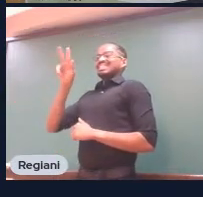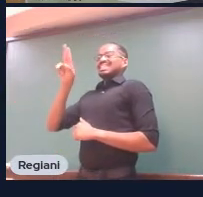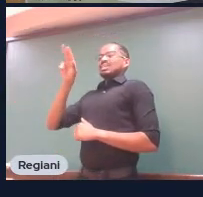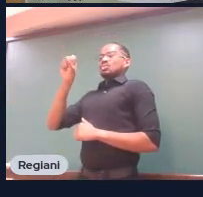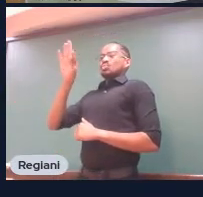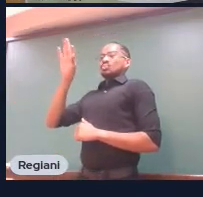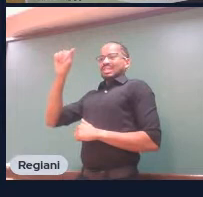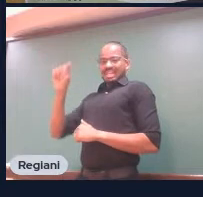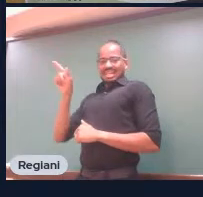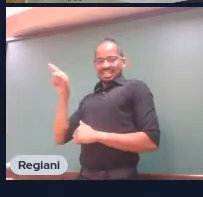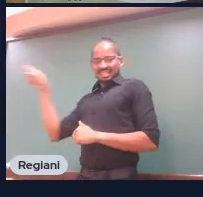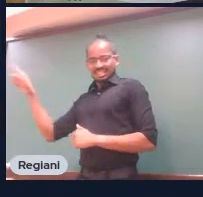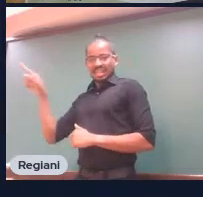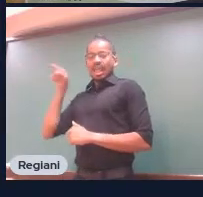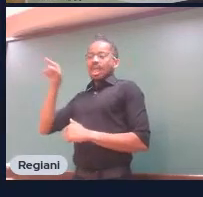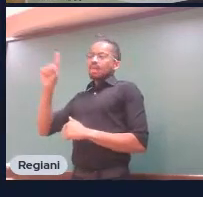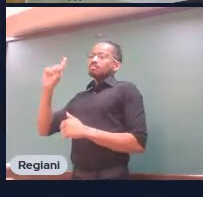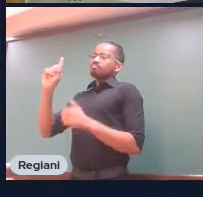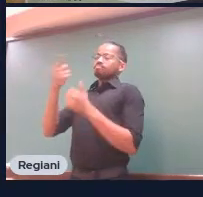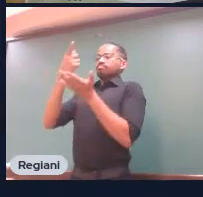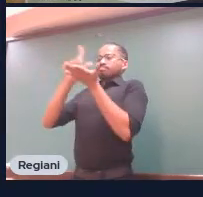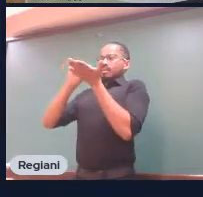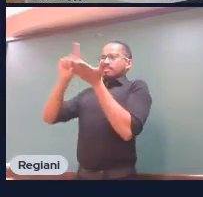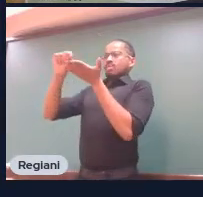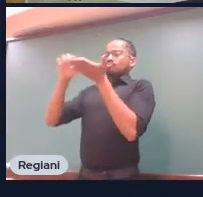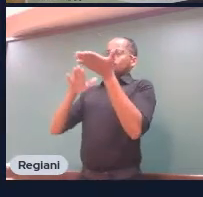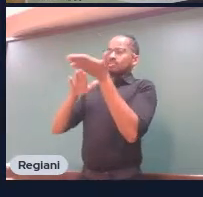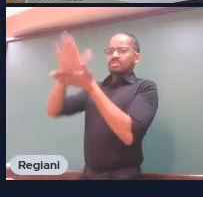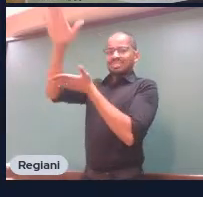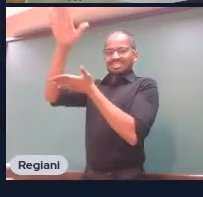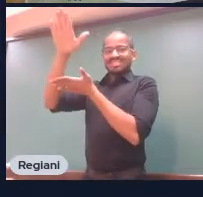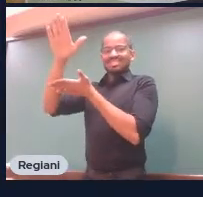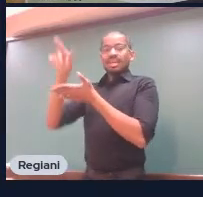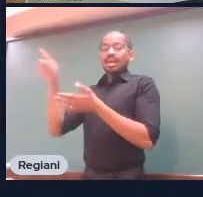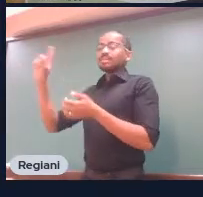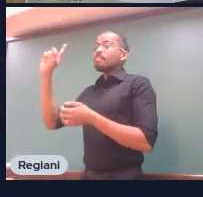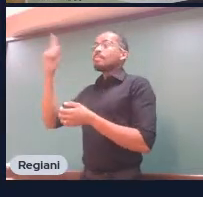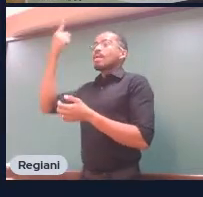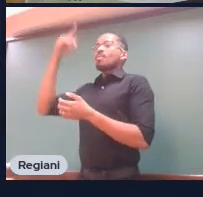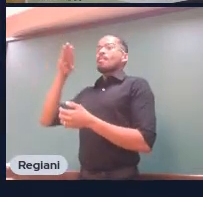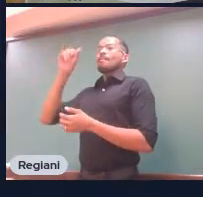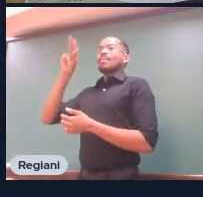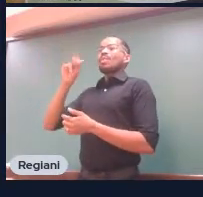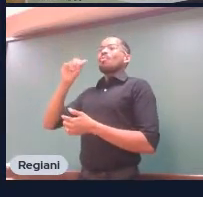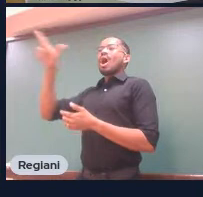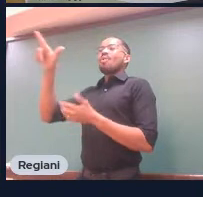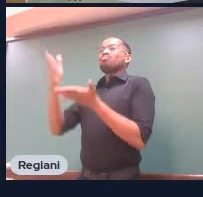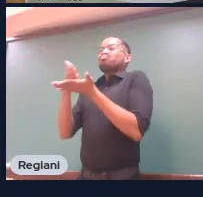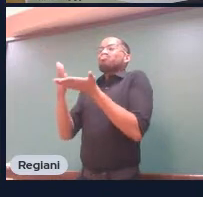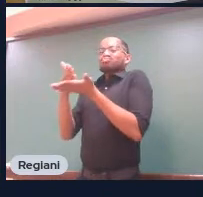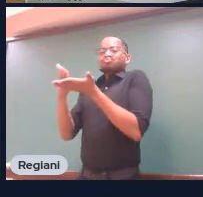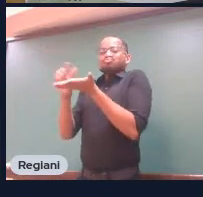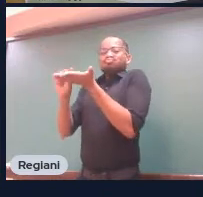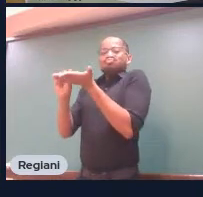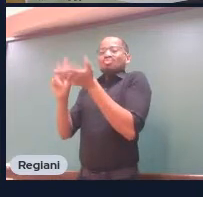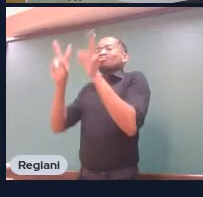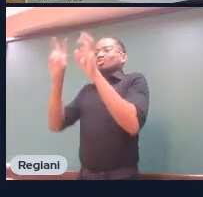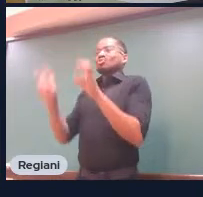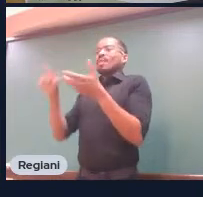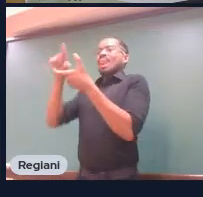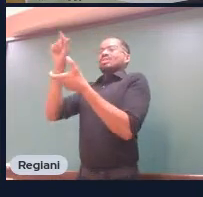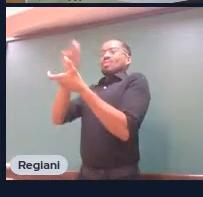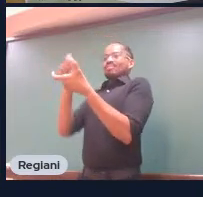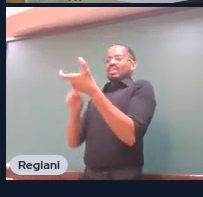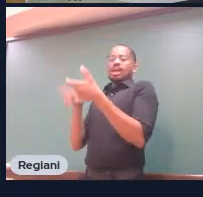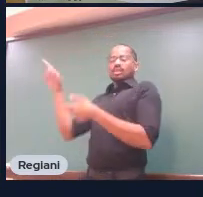Milos's native country. And you see a very rare first edition of his manual, which is up to today still the most